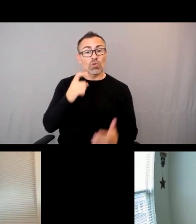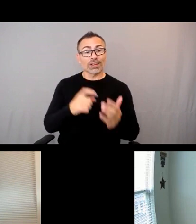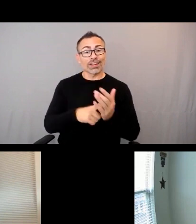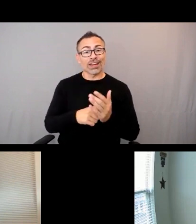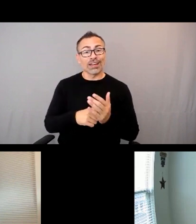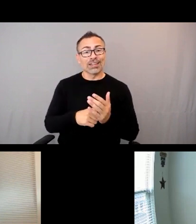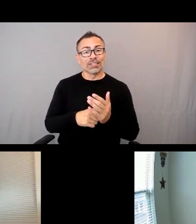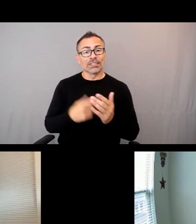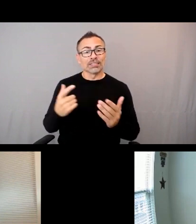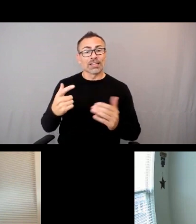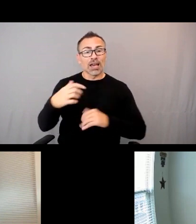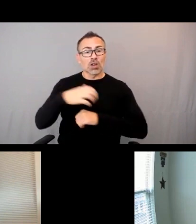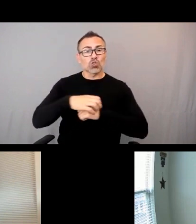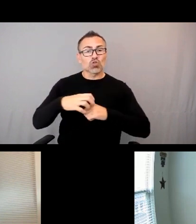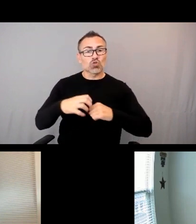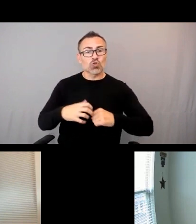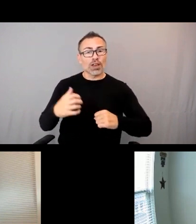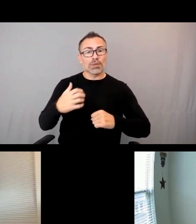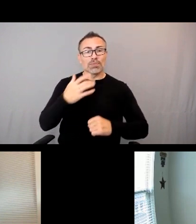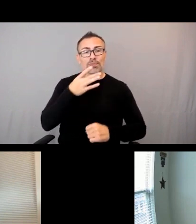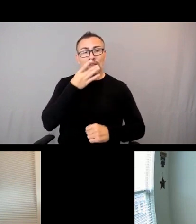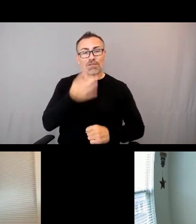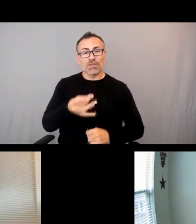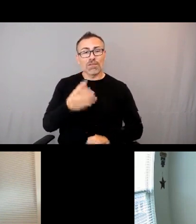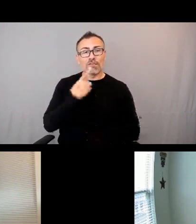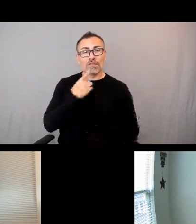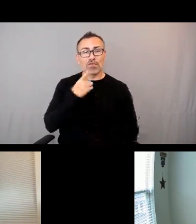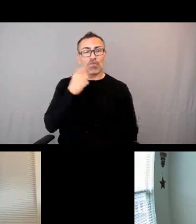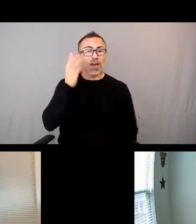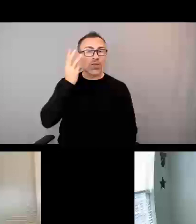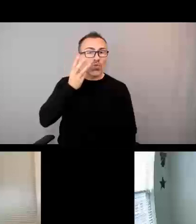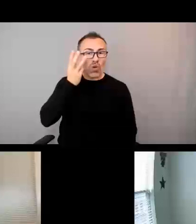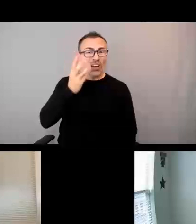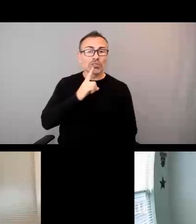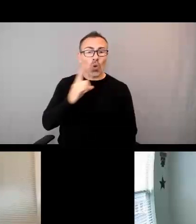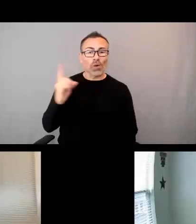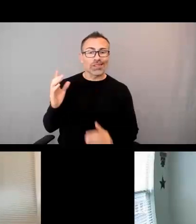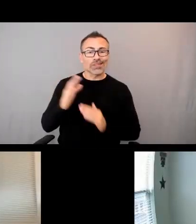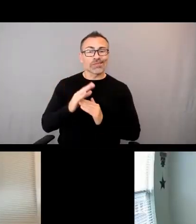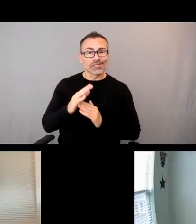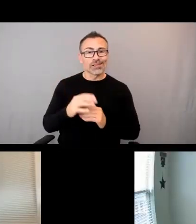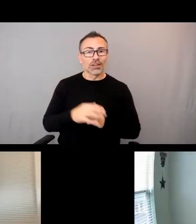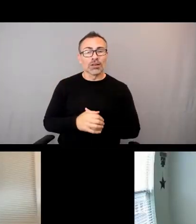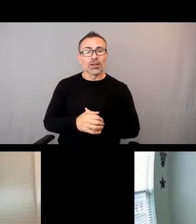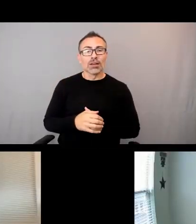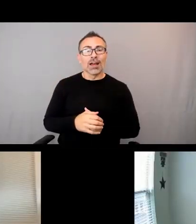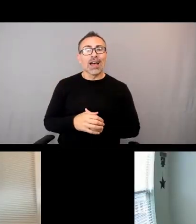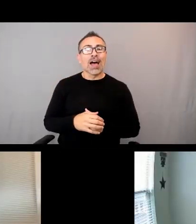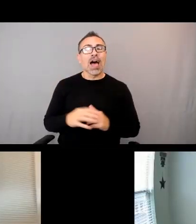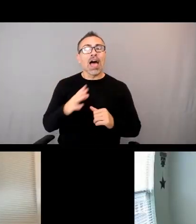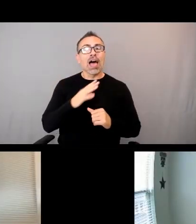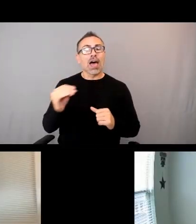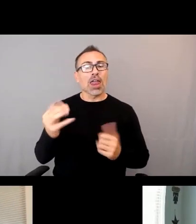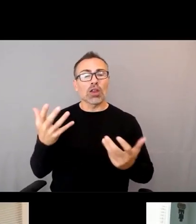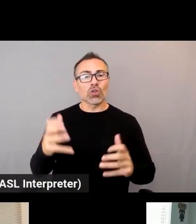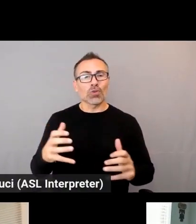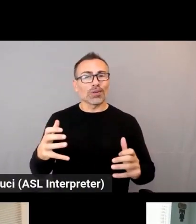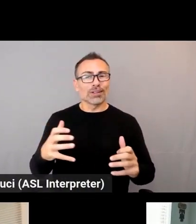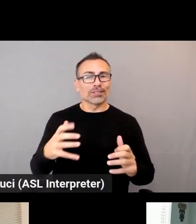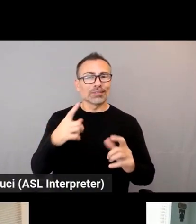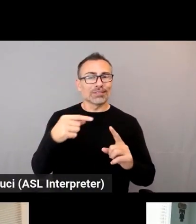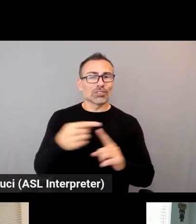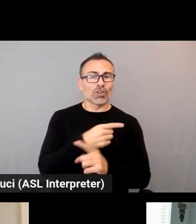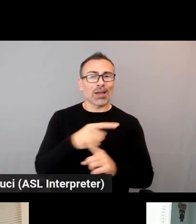flavor. So there we go. And not to distract from the next awesome part of this conversation,